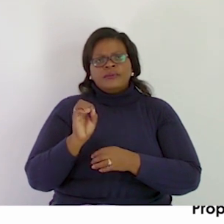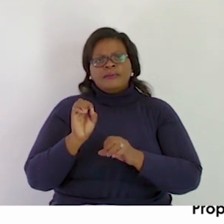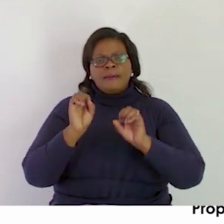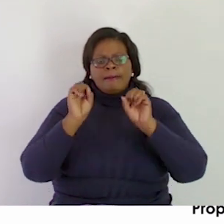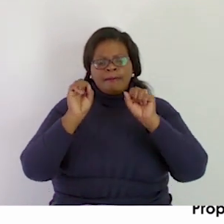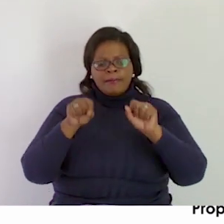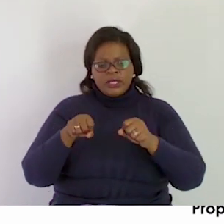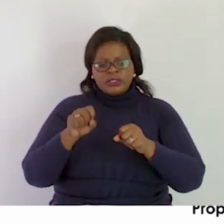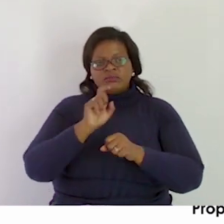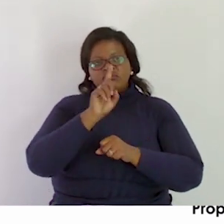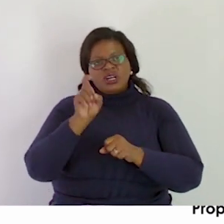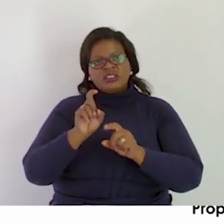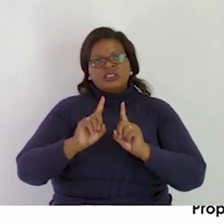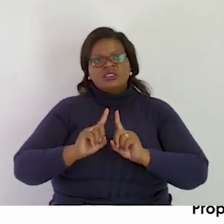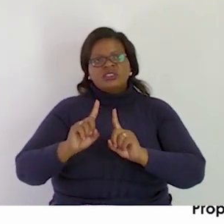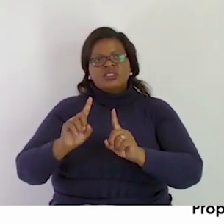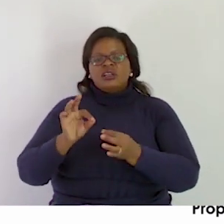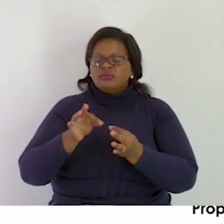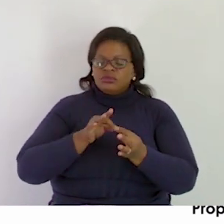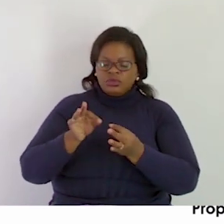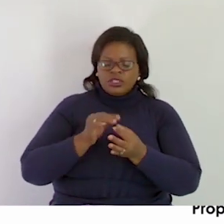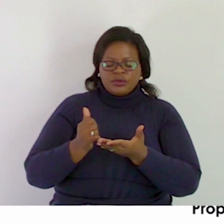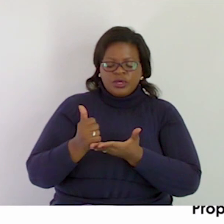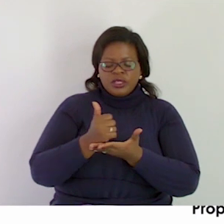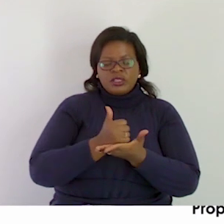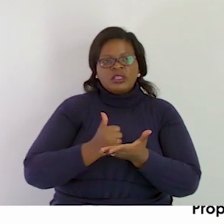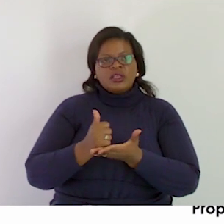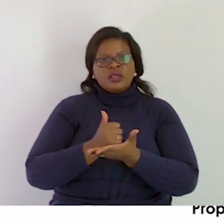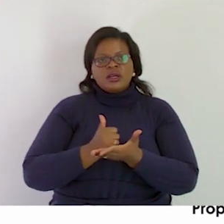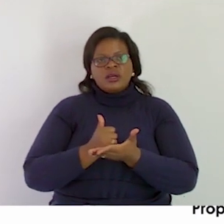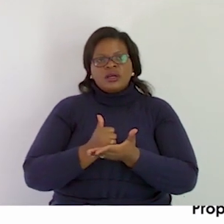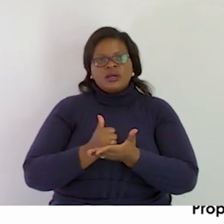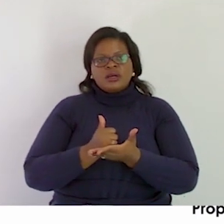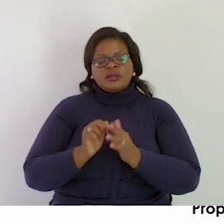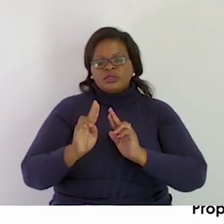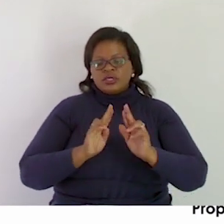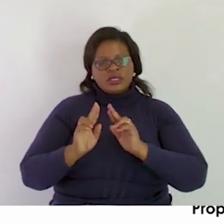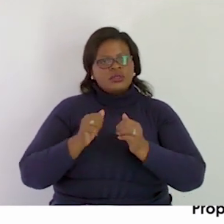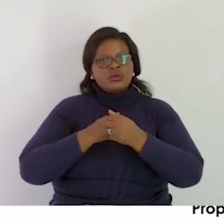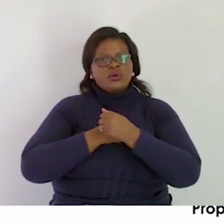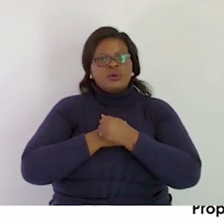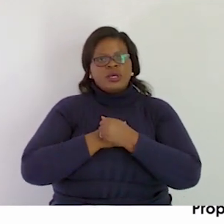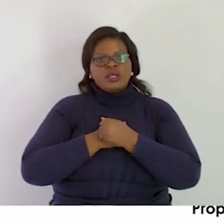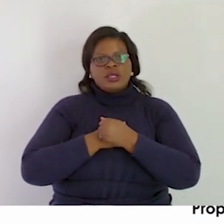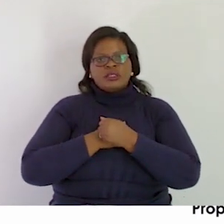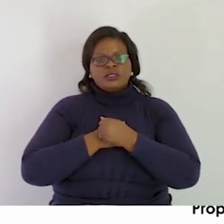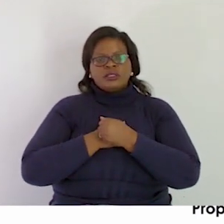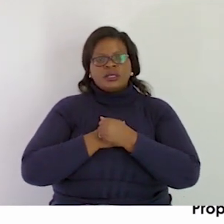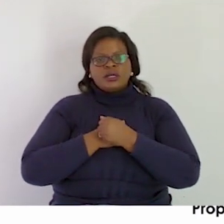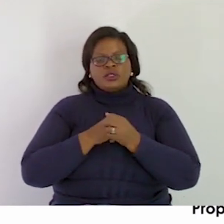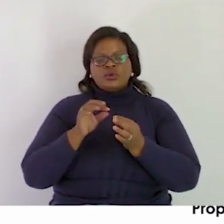consult the teacher so that the teacher can explain further. Talk to your parents so that they can also explain